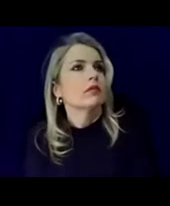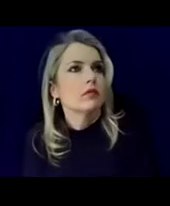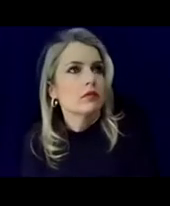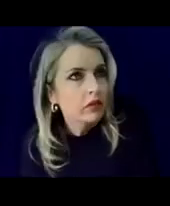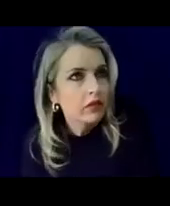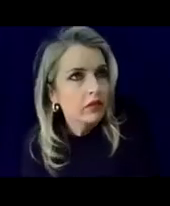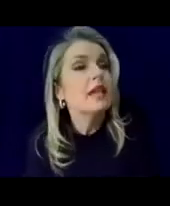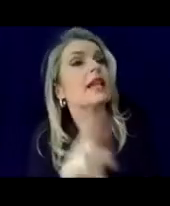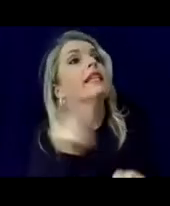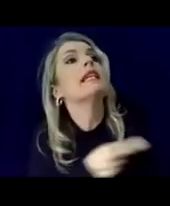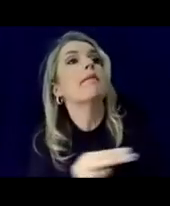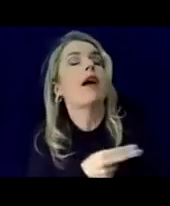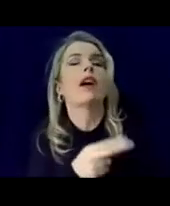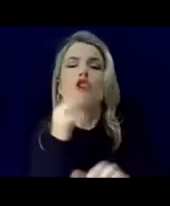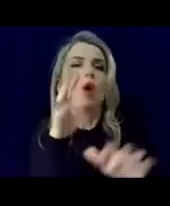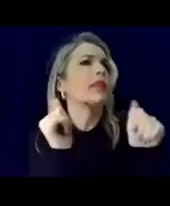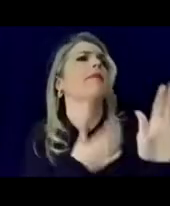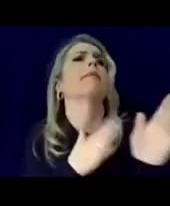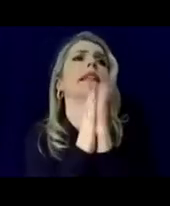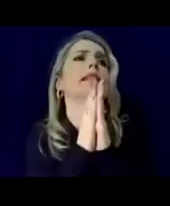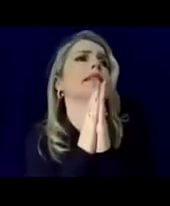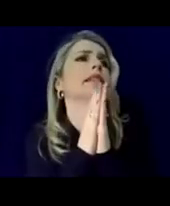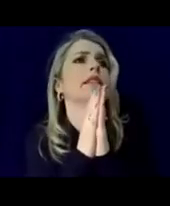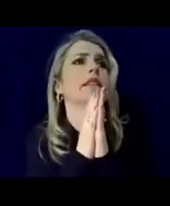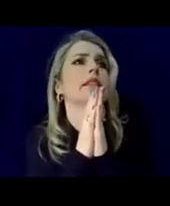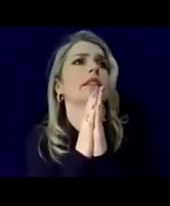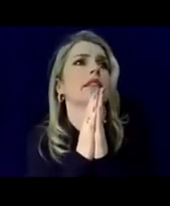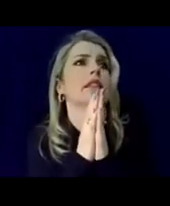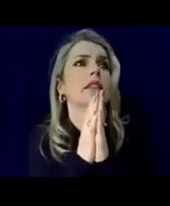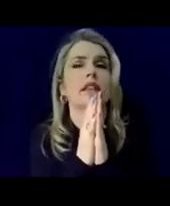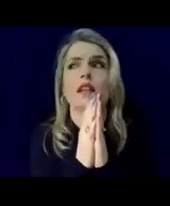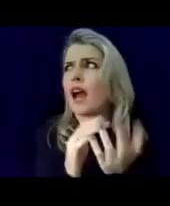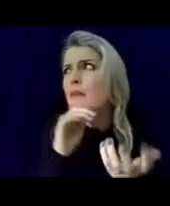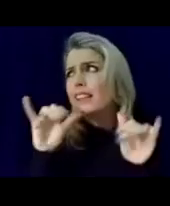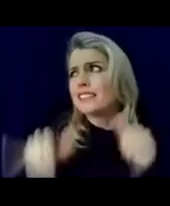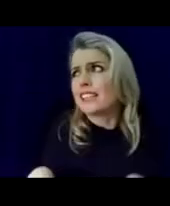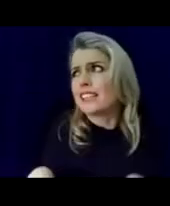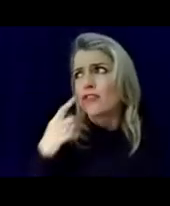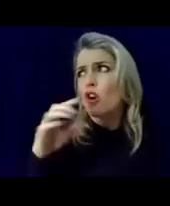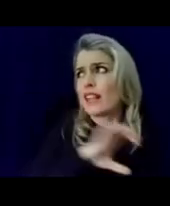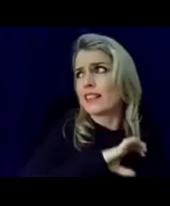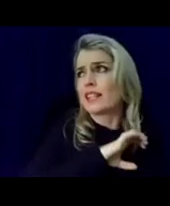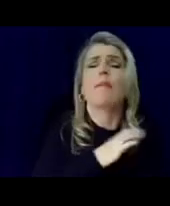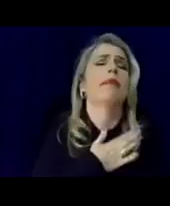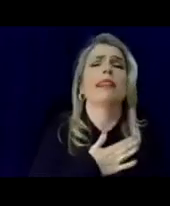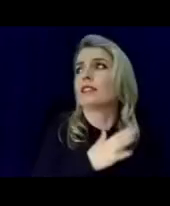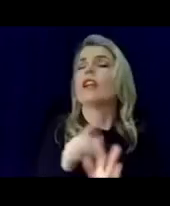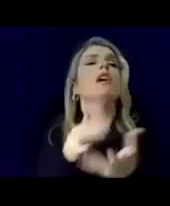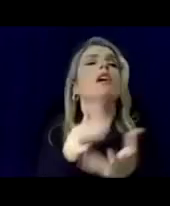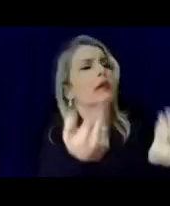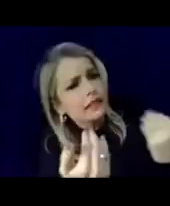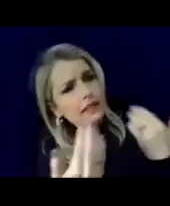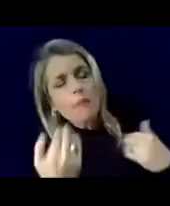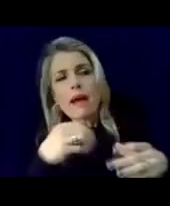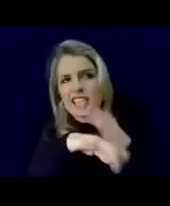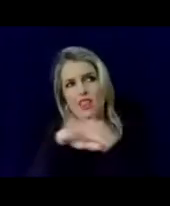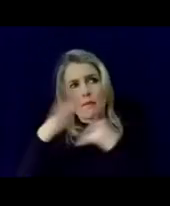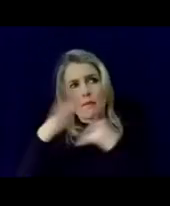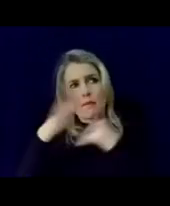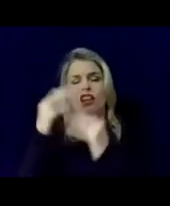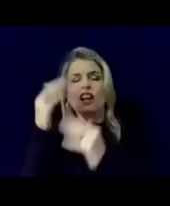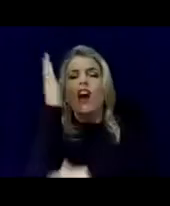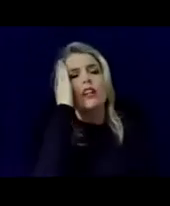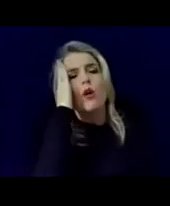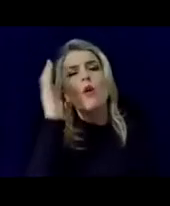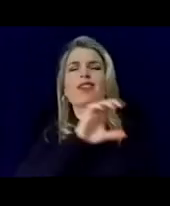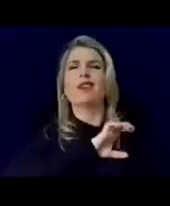Nima, don't leave, please. Save it for Quentin Miller. Please, just come back inside. I know Clint